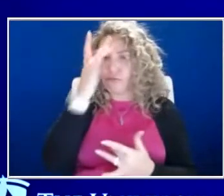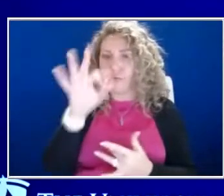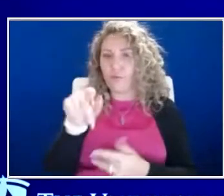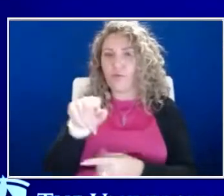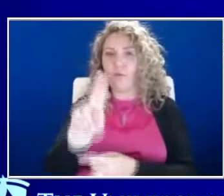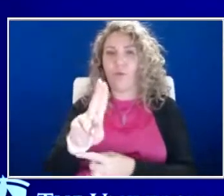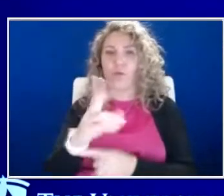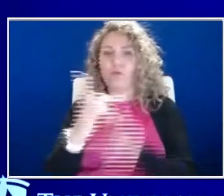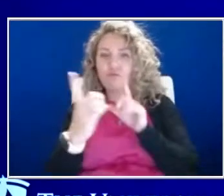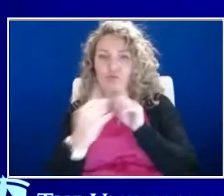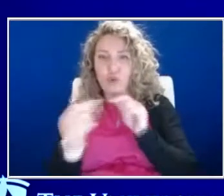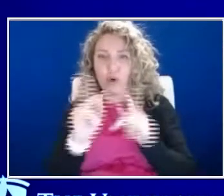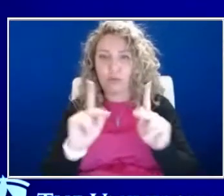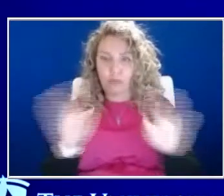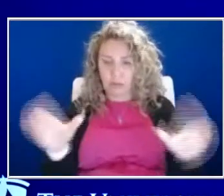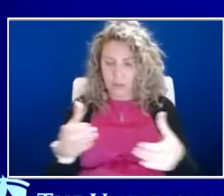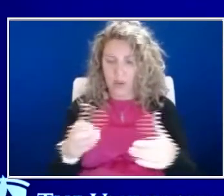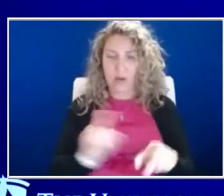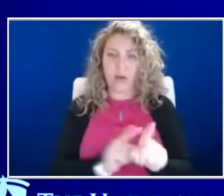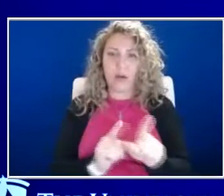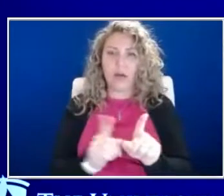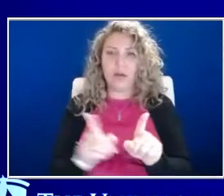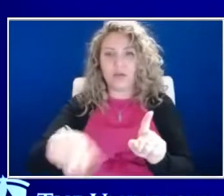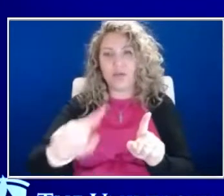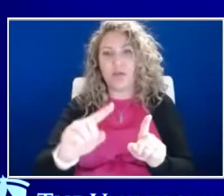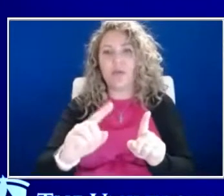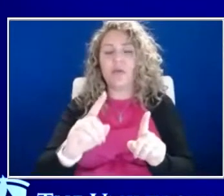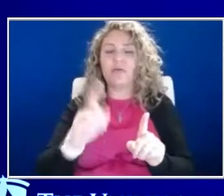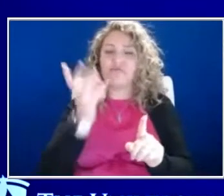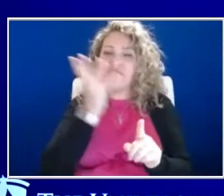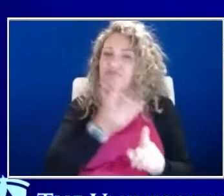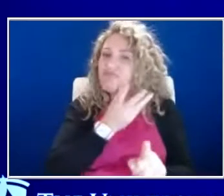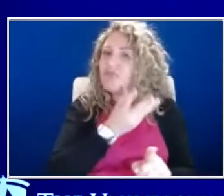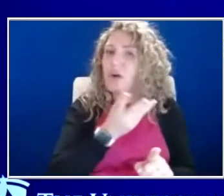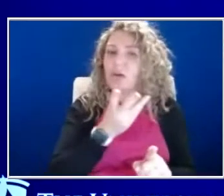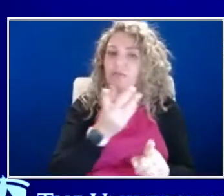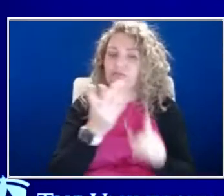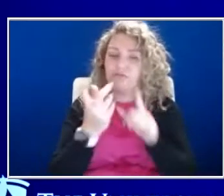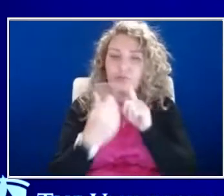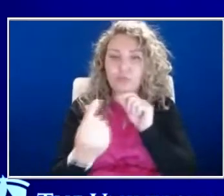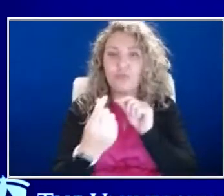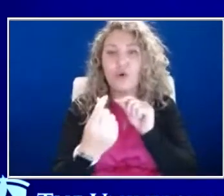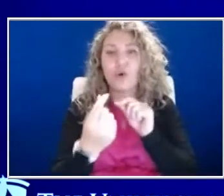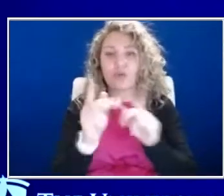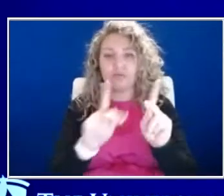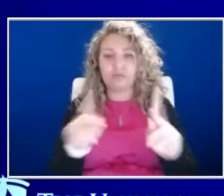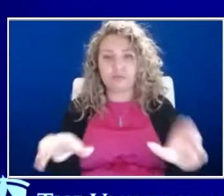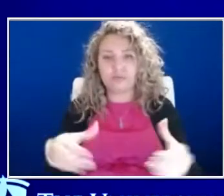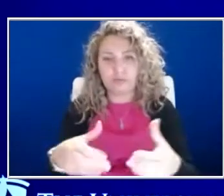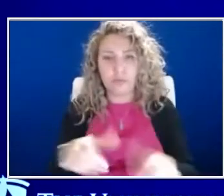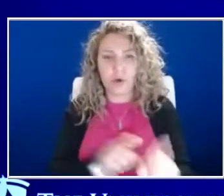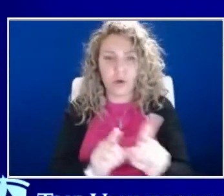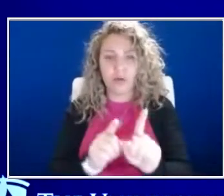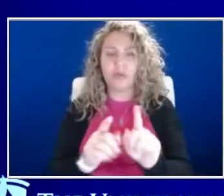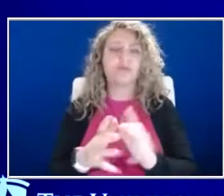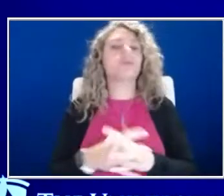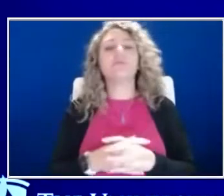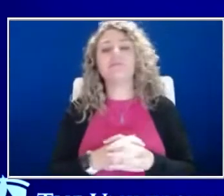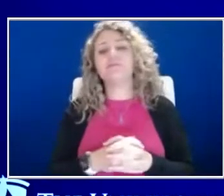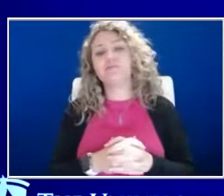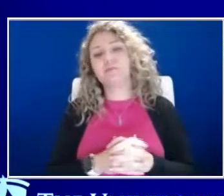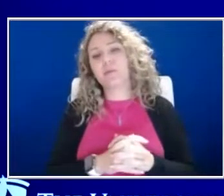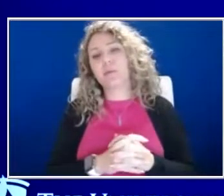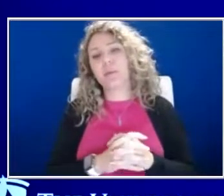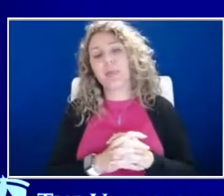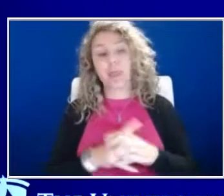populations, but also those commercial and farm bird populations as well. Certainly there can be some